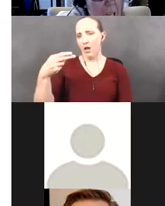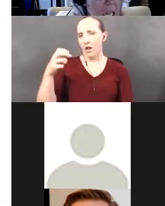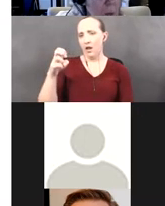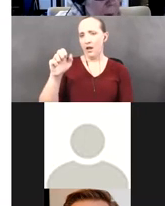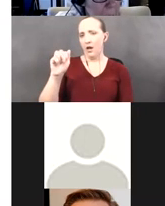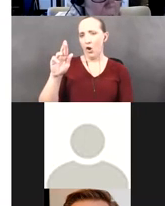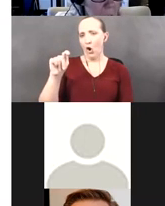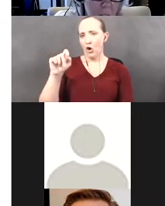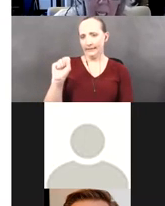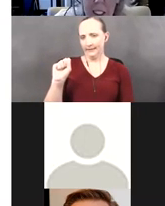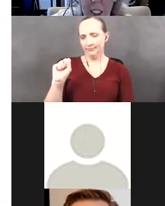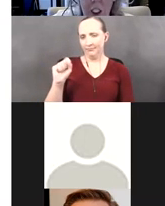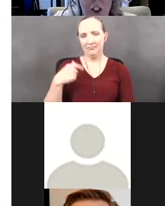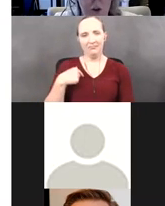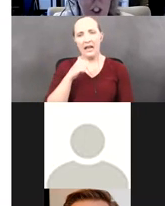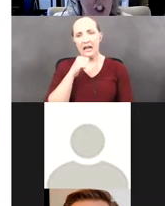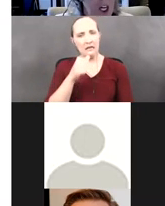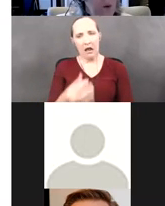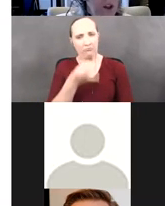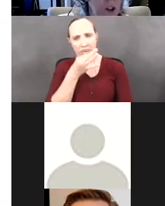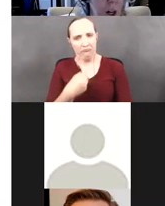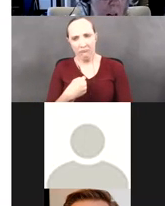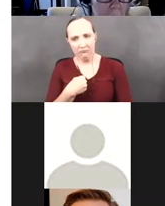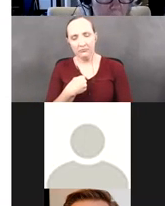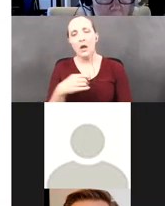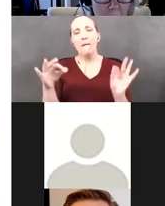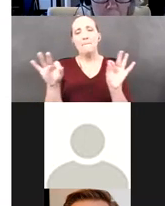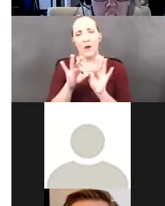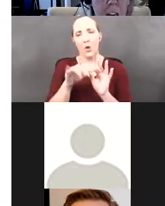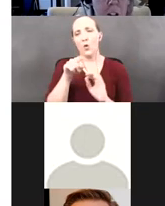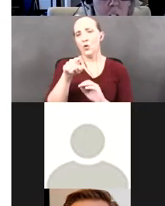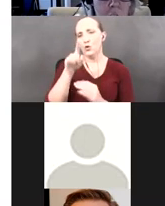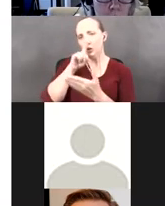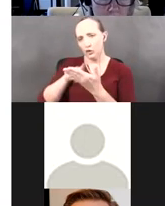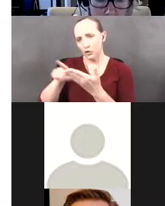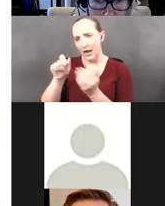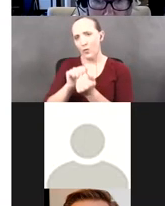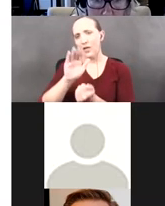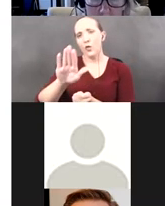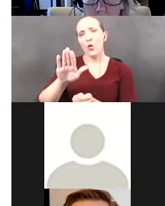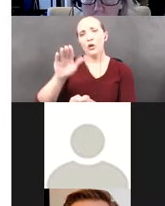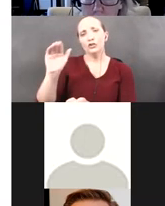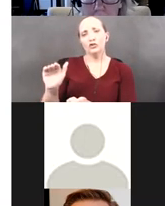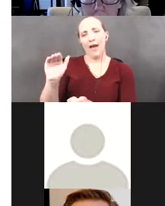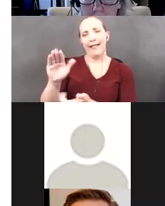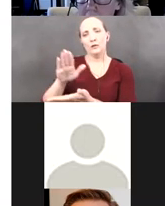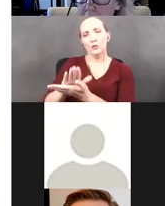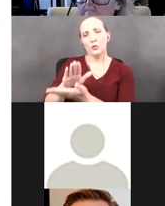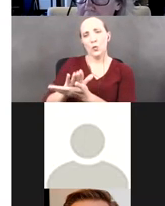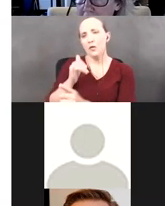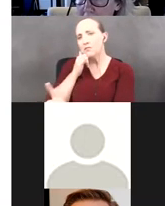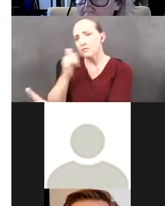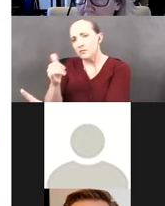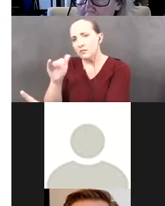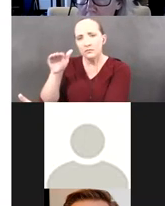it. no It might be estoy a muy good idea familiarizada, to pero check tal with vez sería your buena idea child's school comunicarse site con la to escuela see de if su